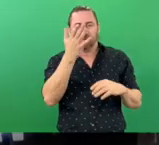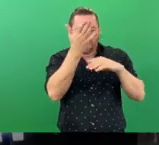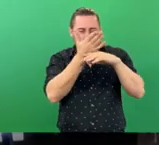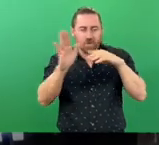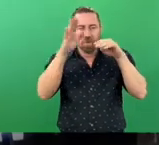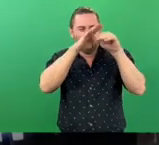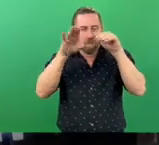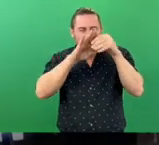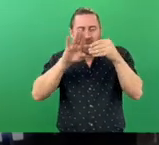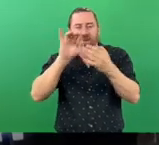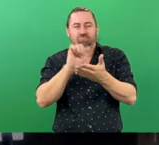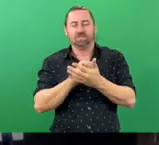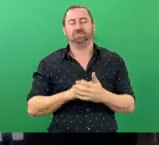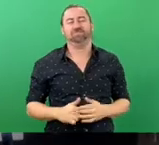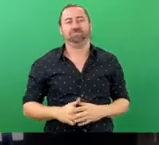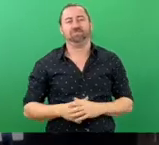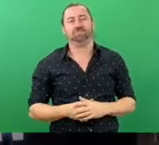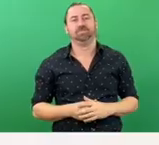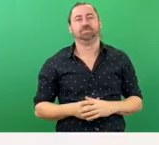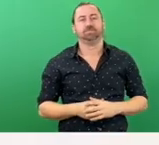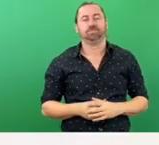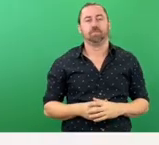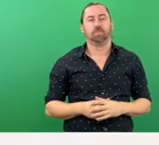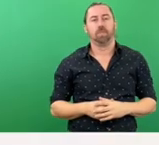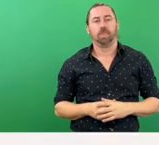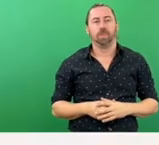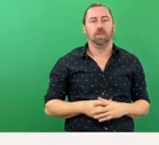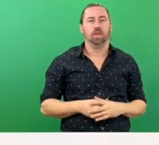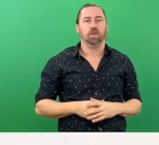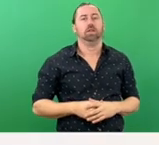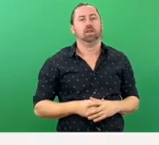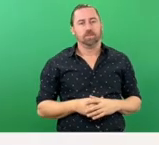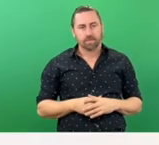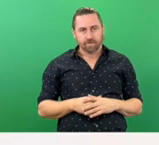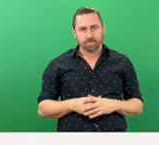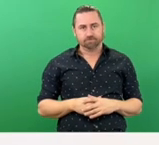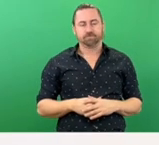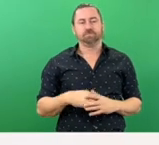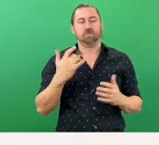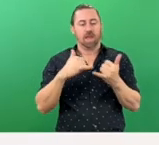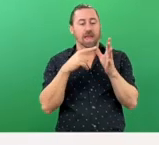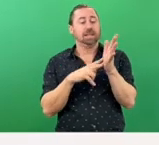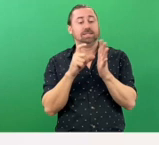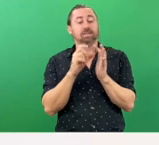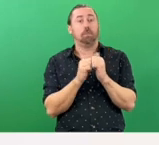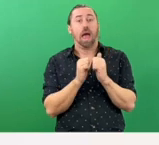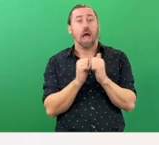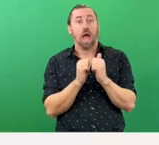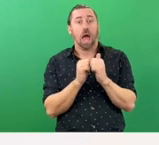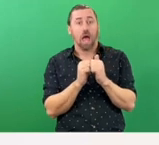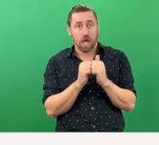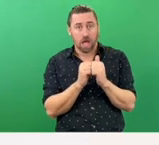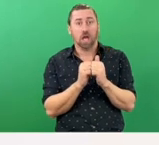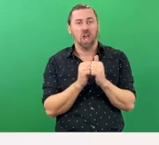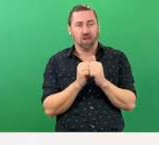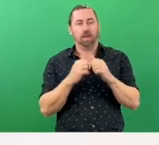switch back to the other camera again. And now, if I take that and I take my little bit of sandpaper, I'm going to